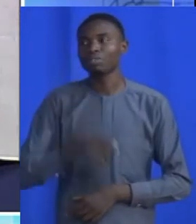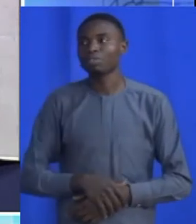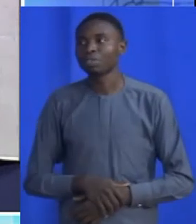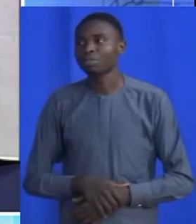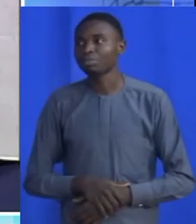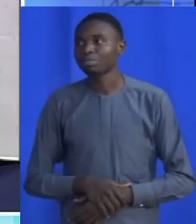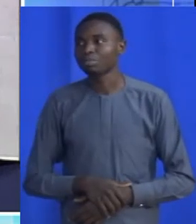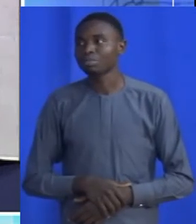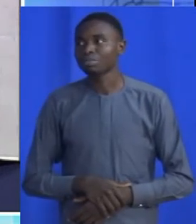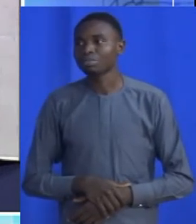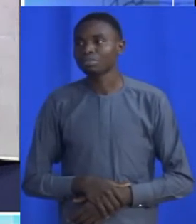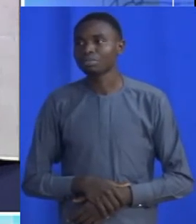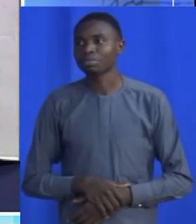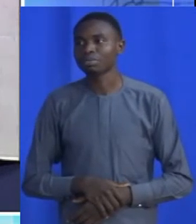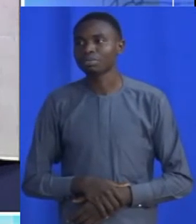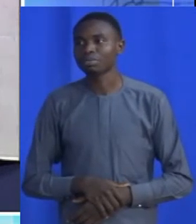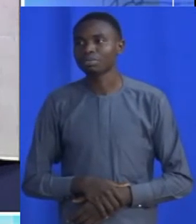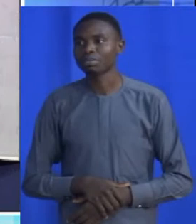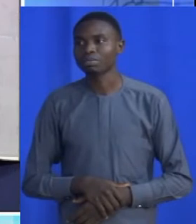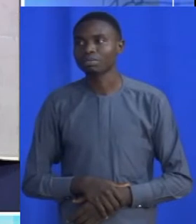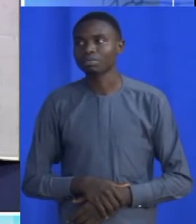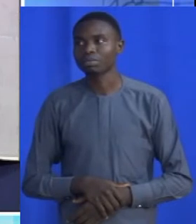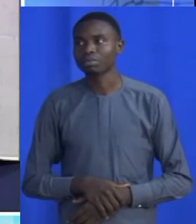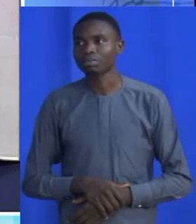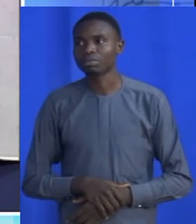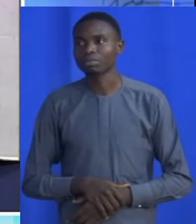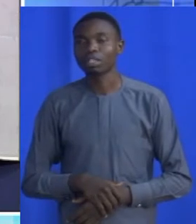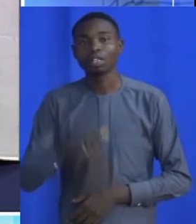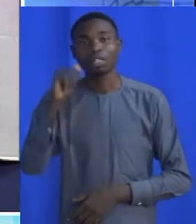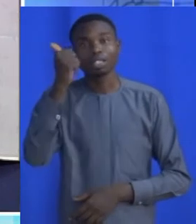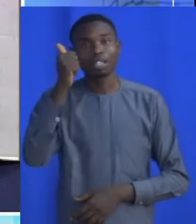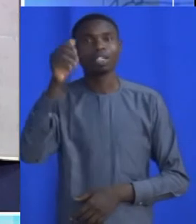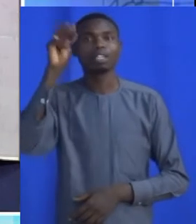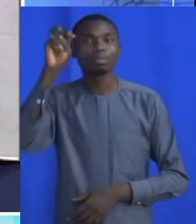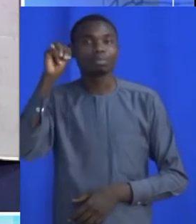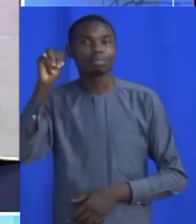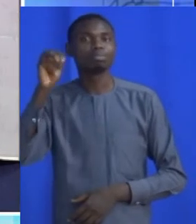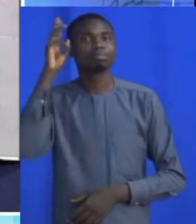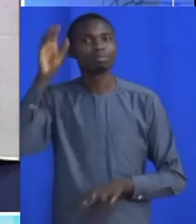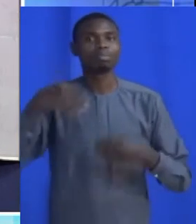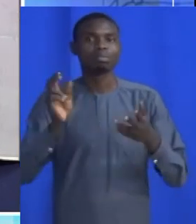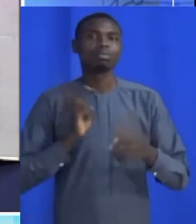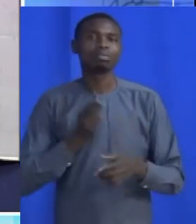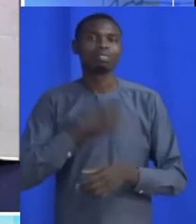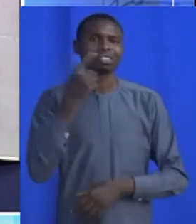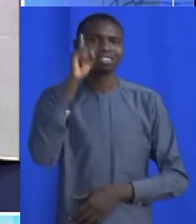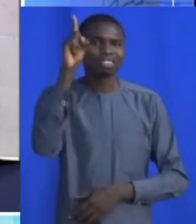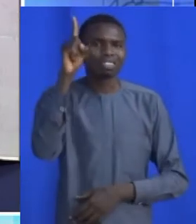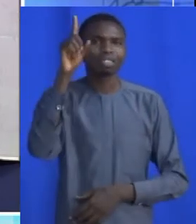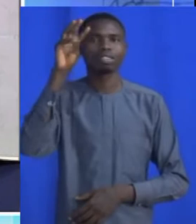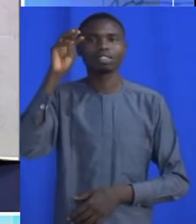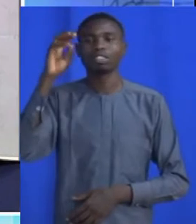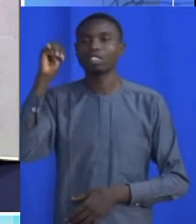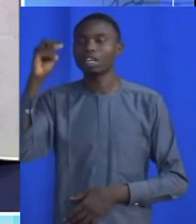government encounter in applying the rule of law in governance. Number one,